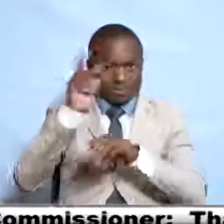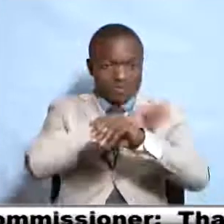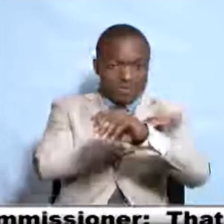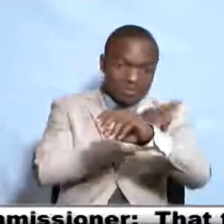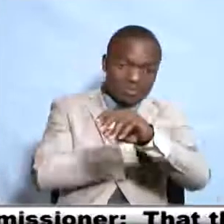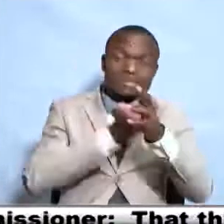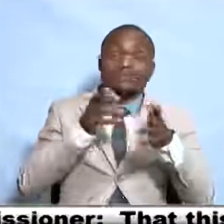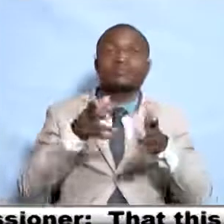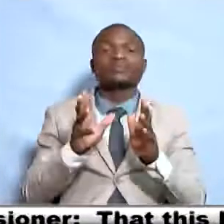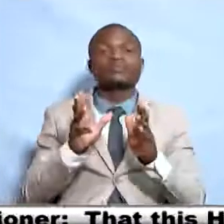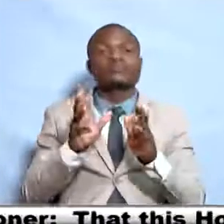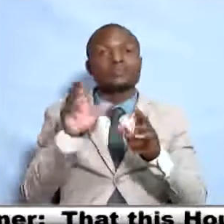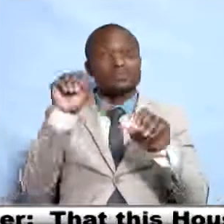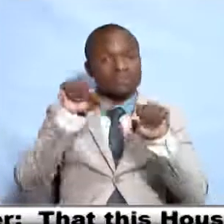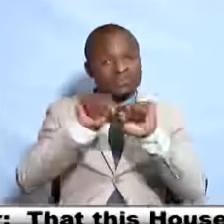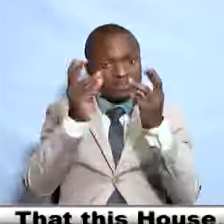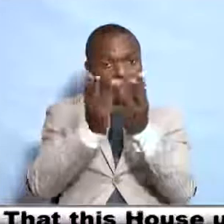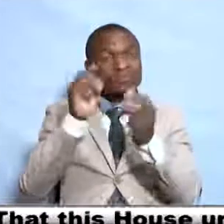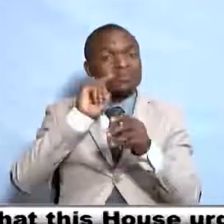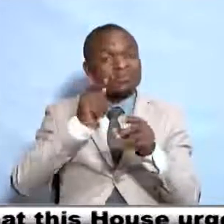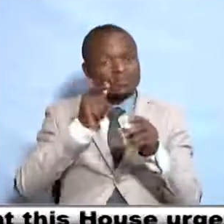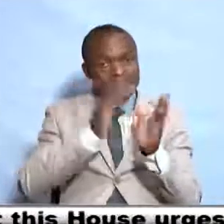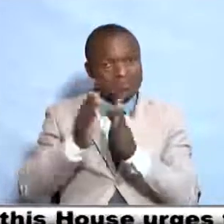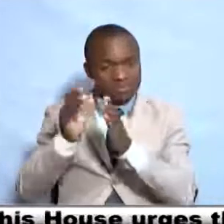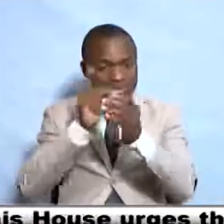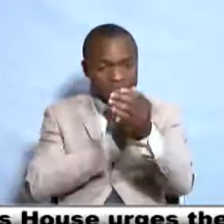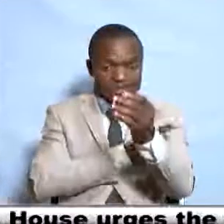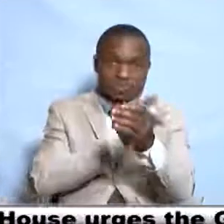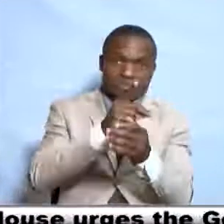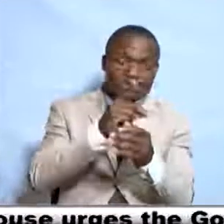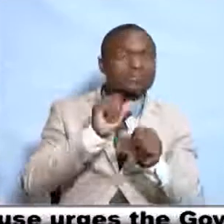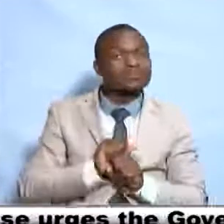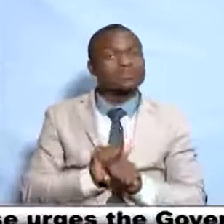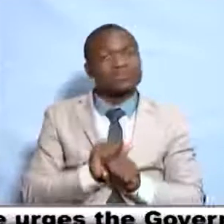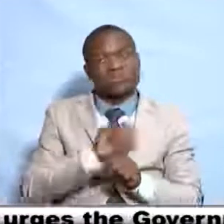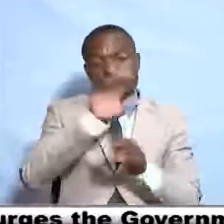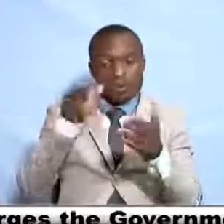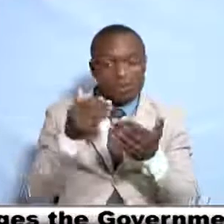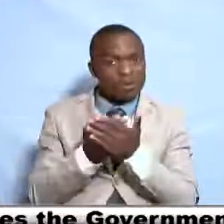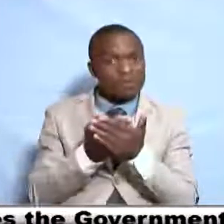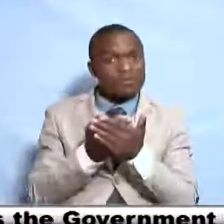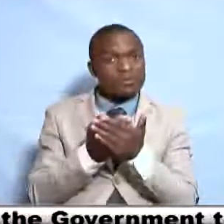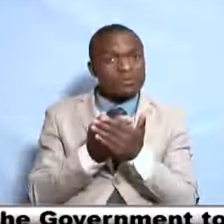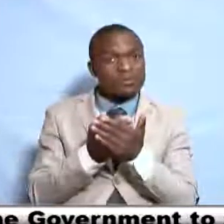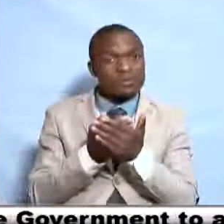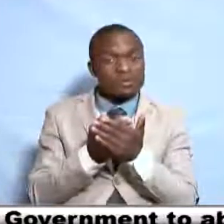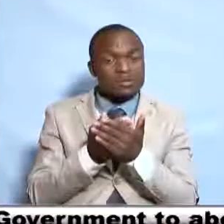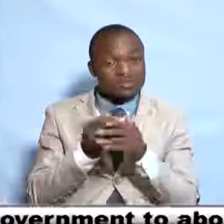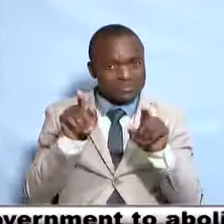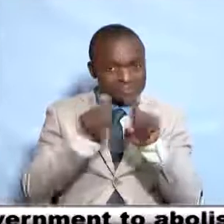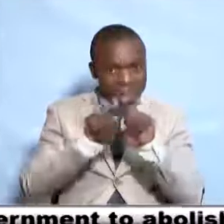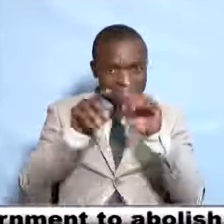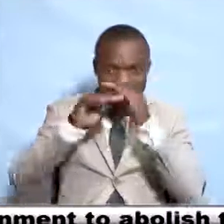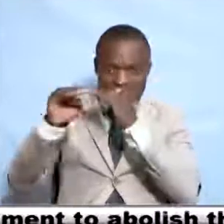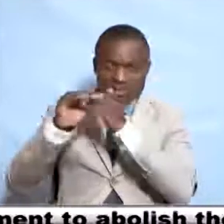allowing, that a workshop needs to be organized on decentralization so that everyone is up to speed with the